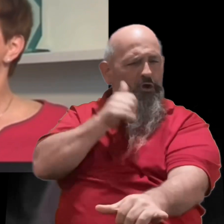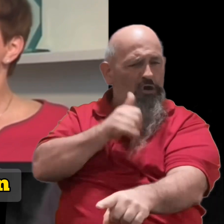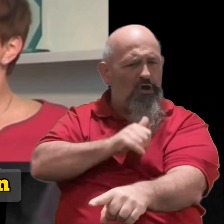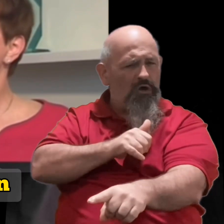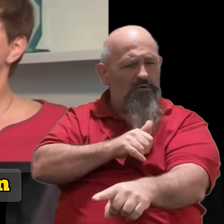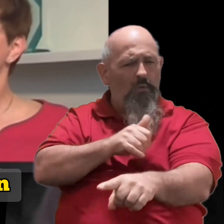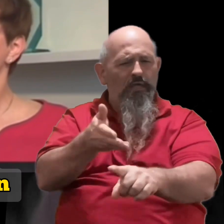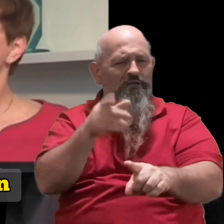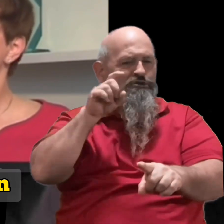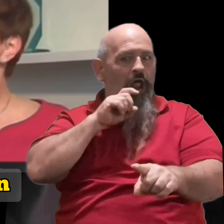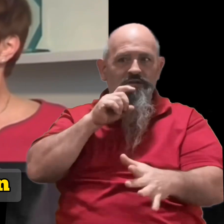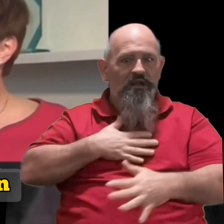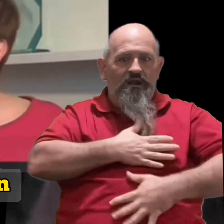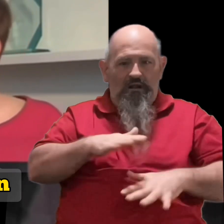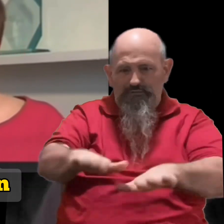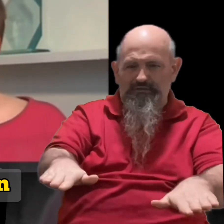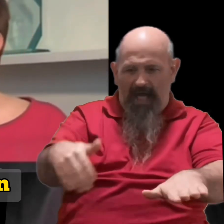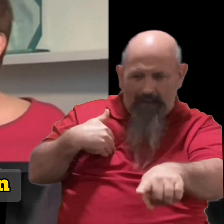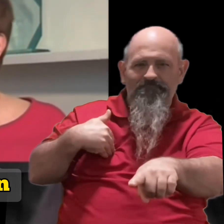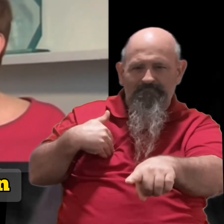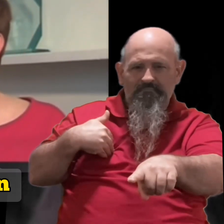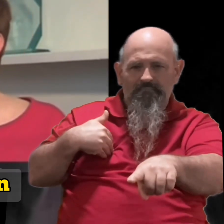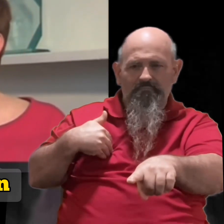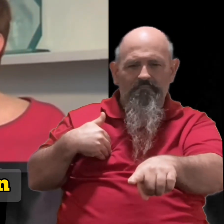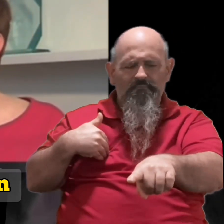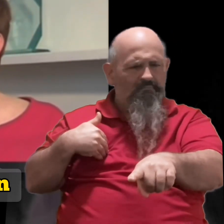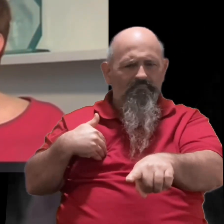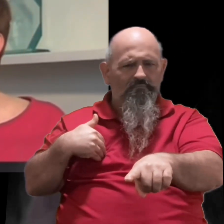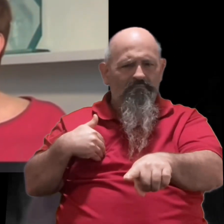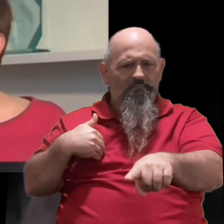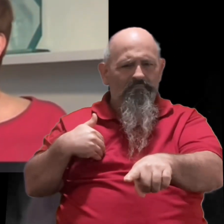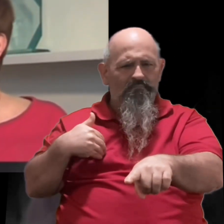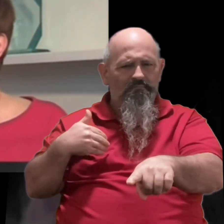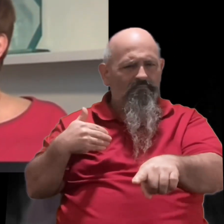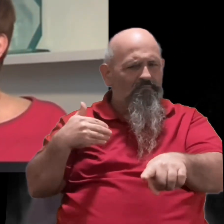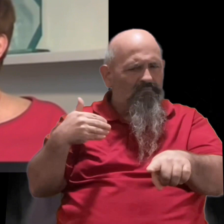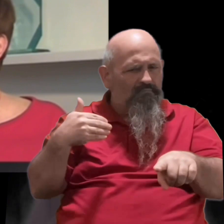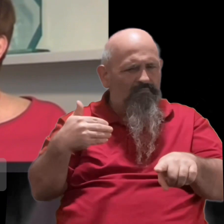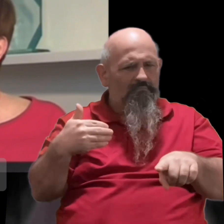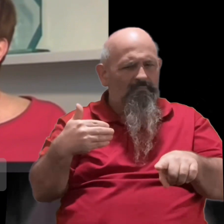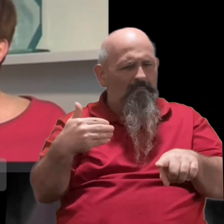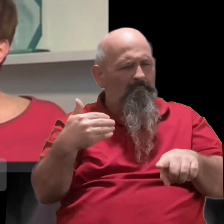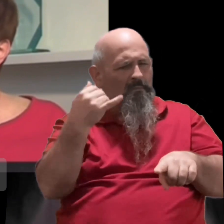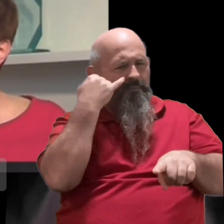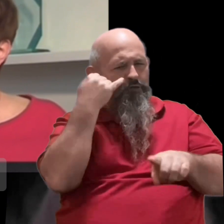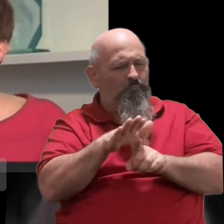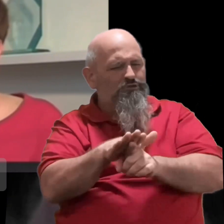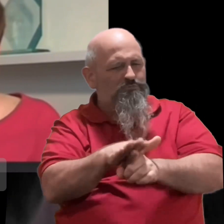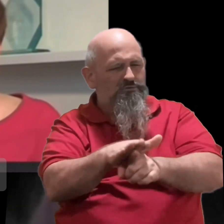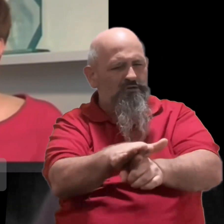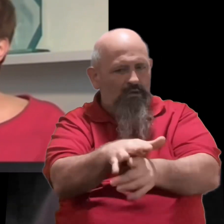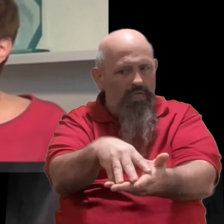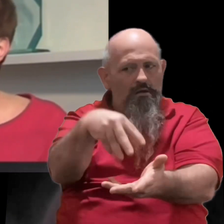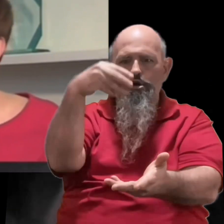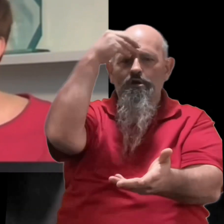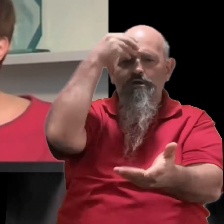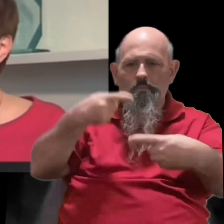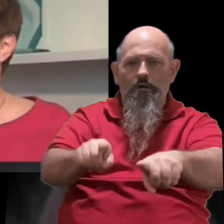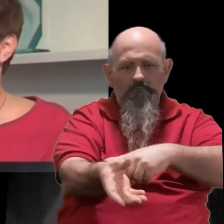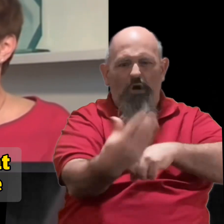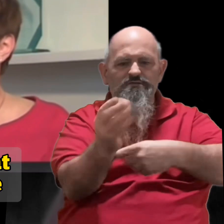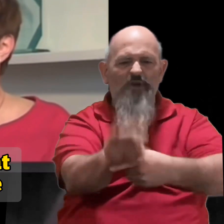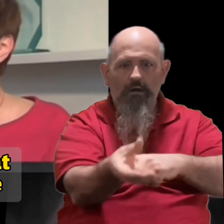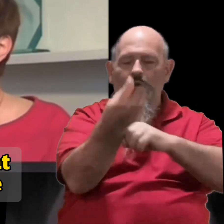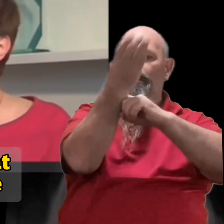girls. So there's a sexuality that children have. But when that is hothoused, when it's